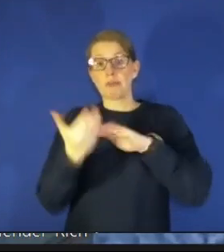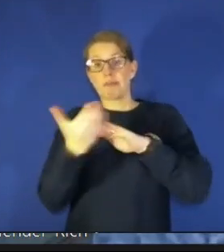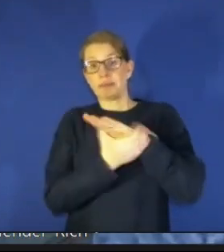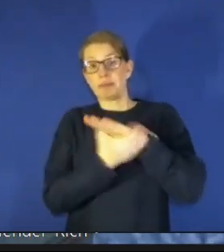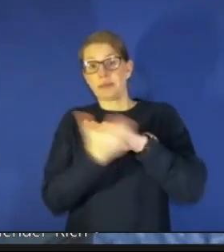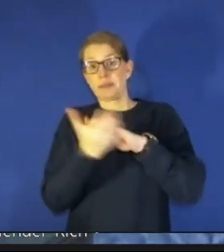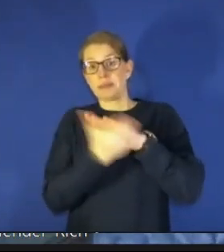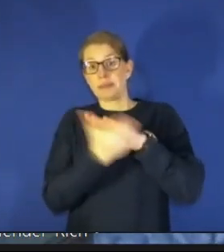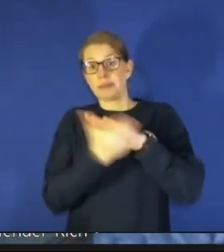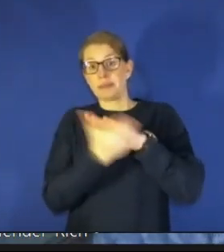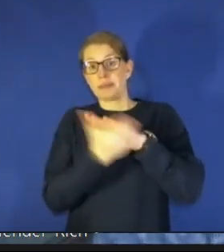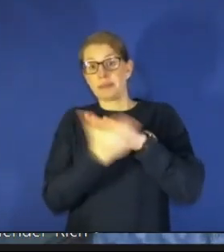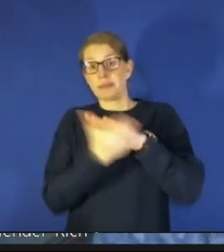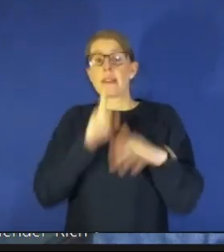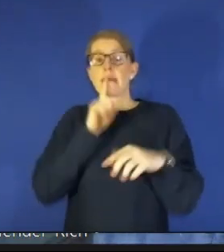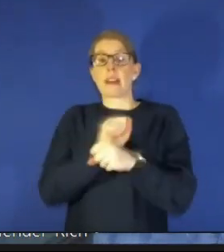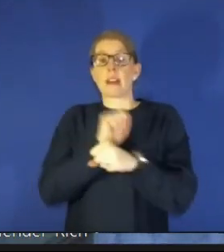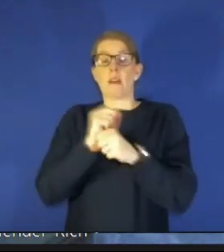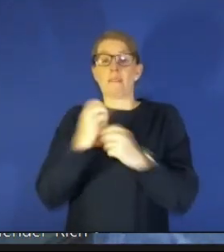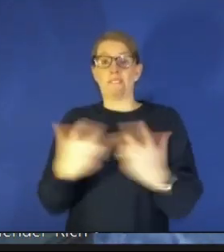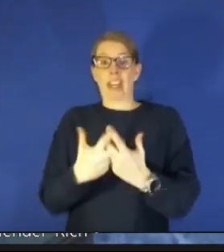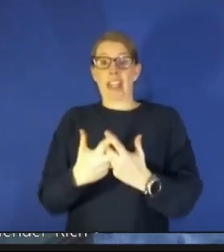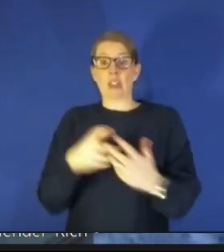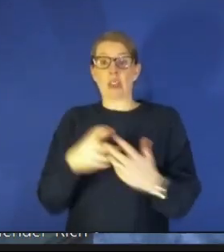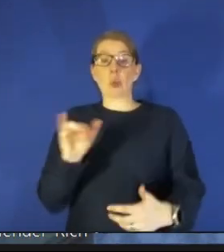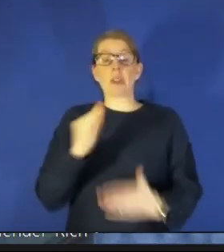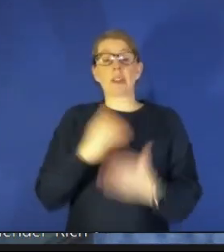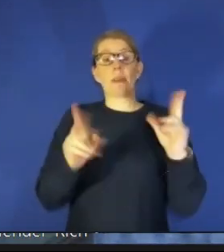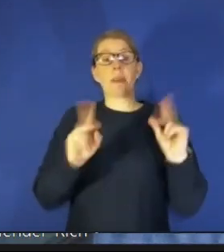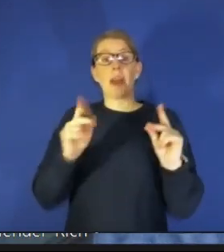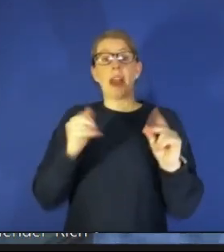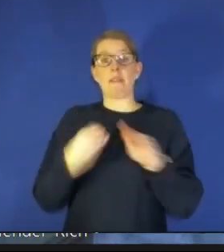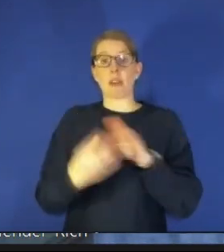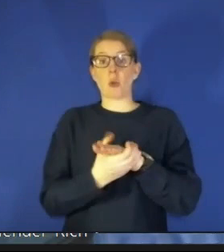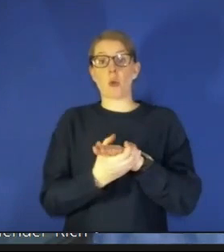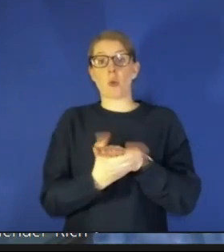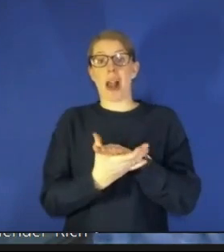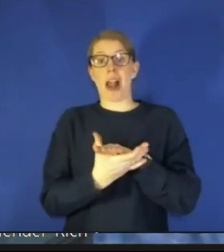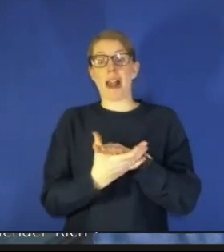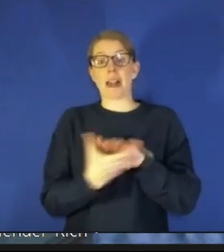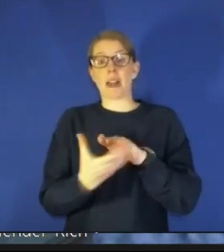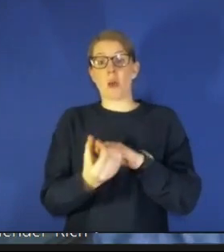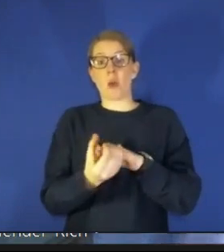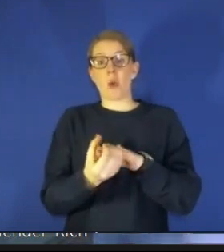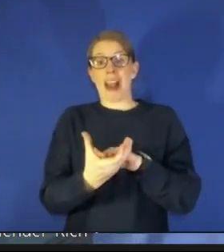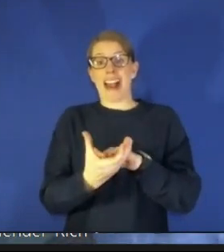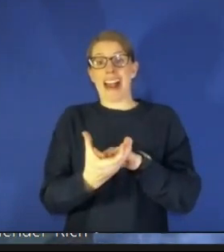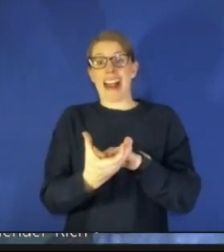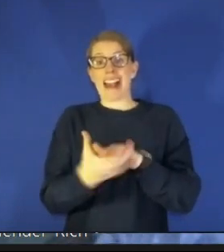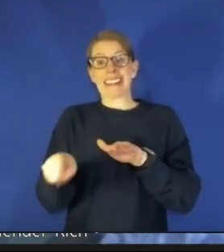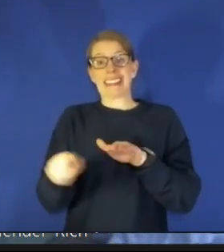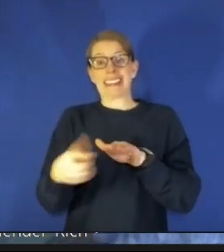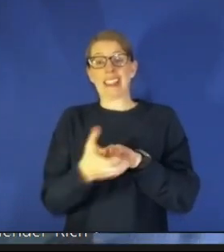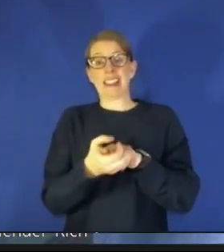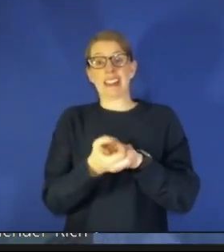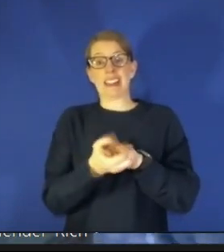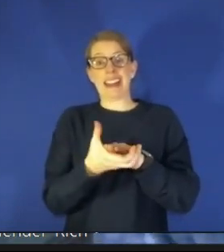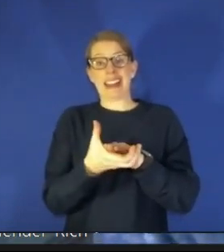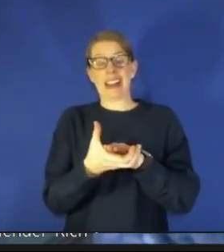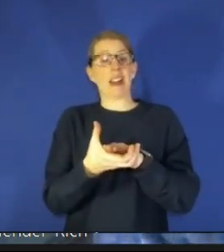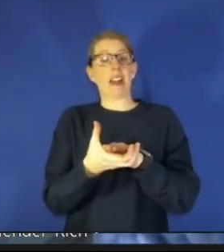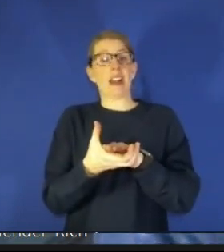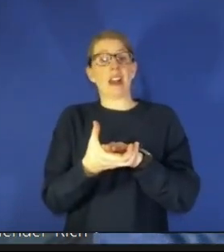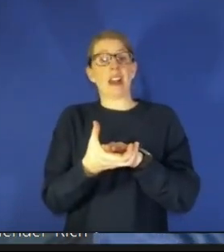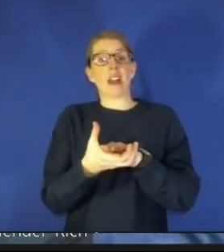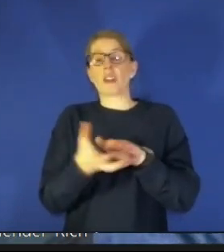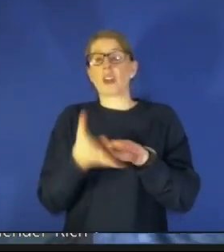the actual fit a little bit. So, some people have wider toe boxes or their area near their toes, and we want to be sure that nothing is